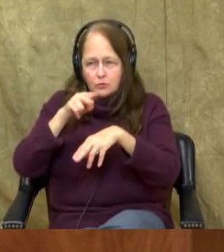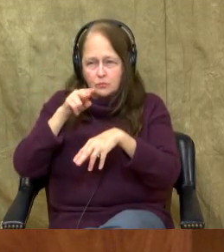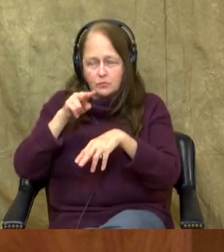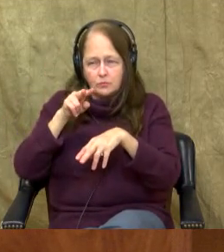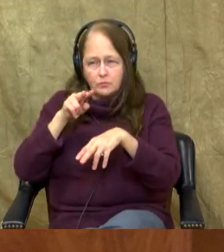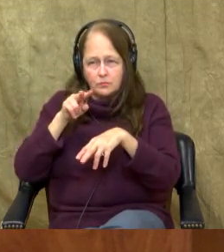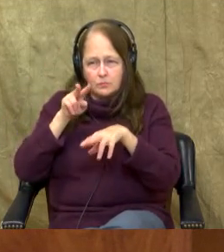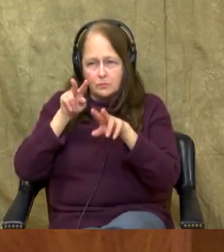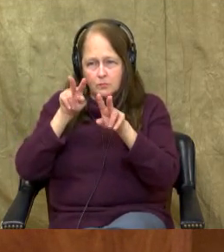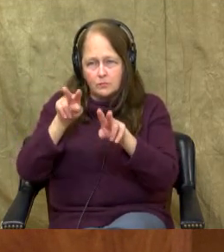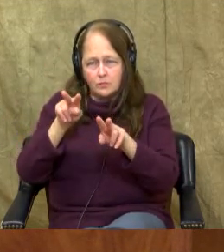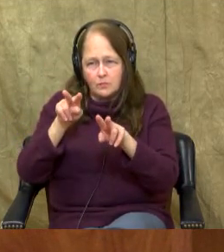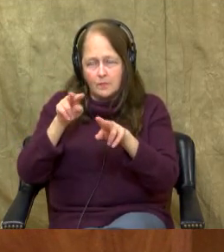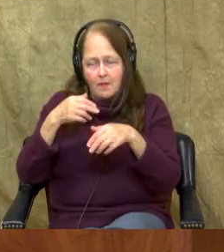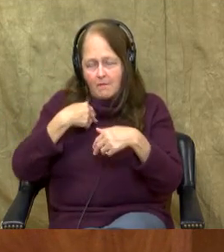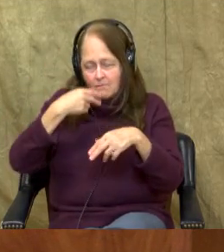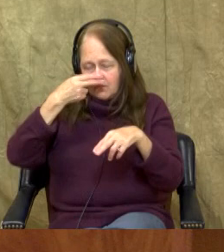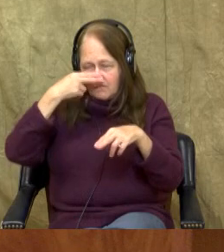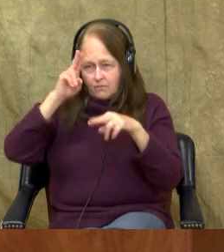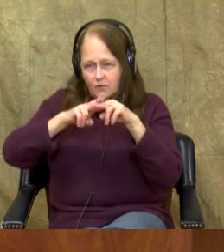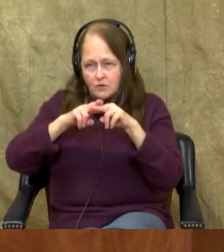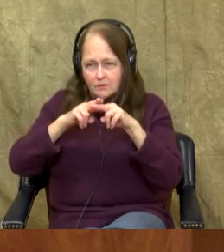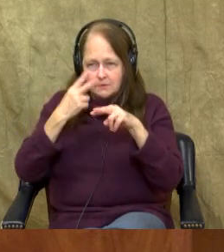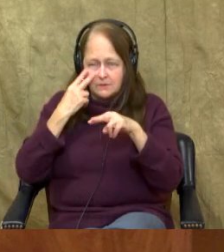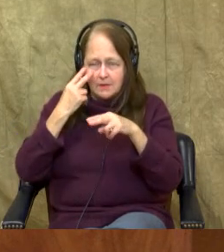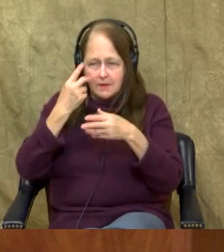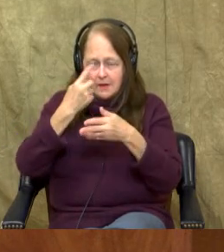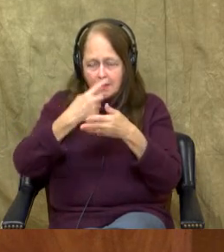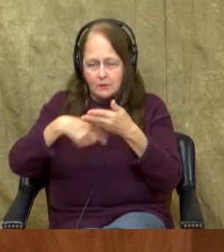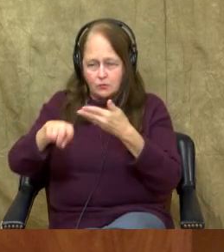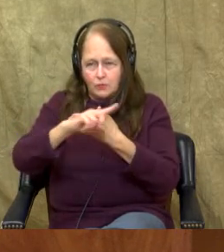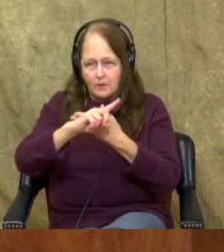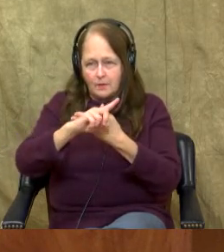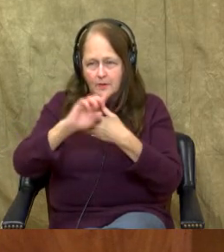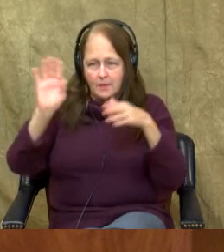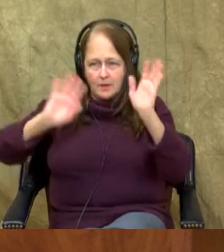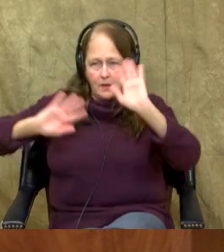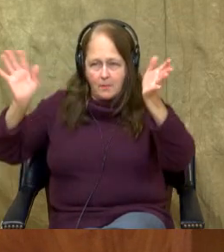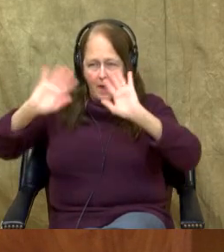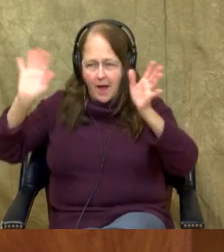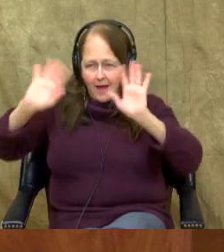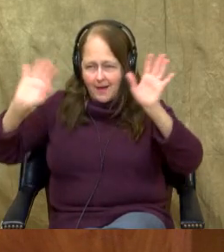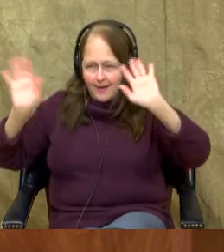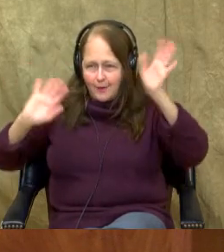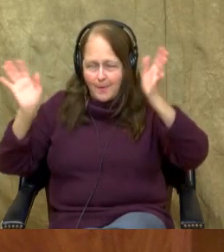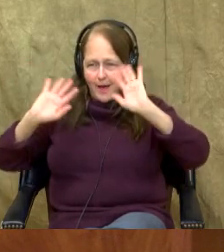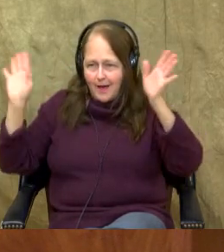in. Have fun. I'll see you next week. Goodbye.